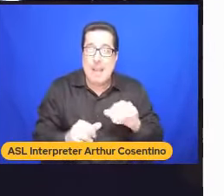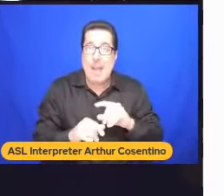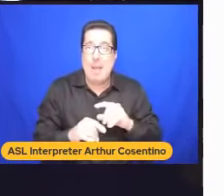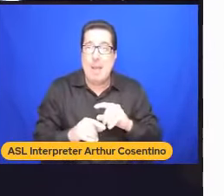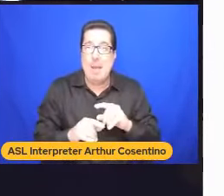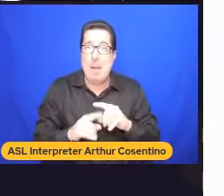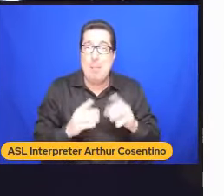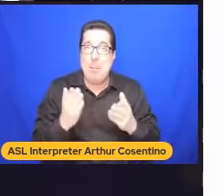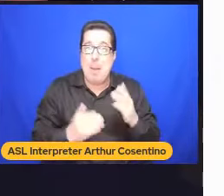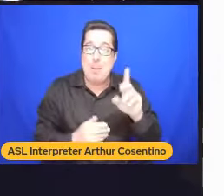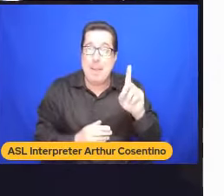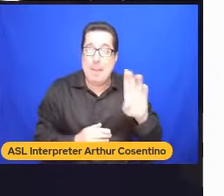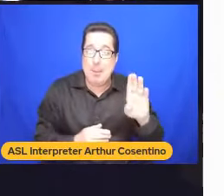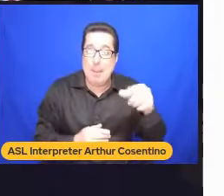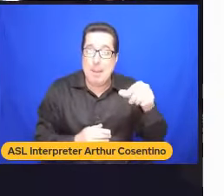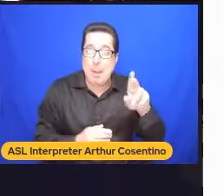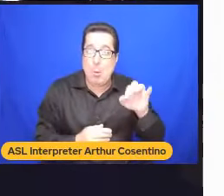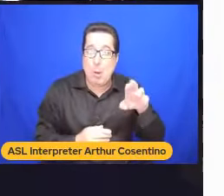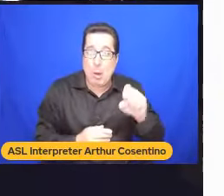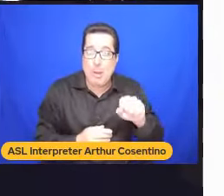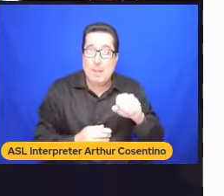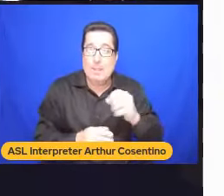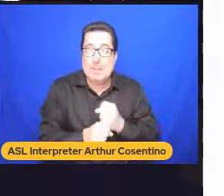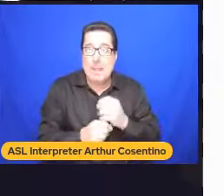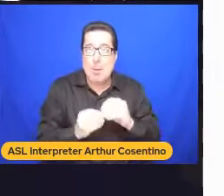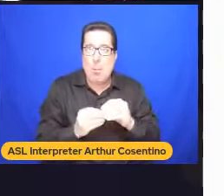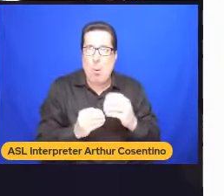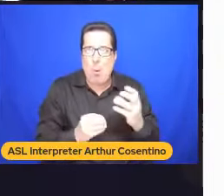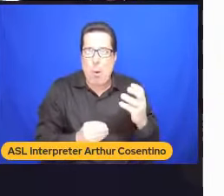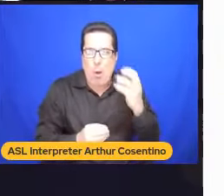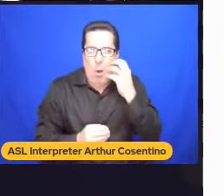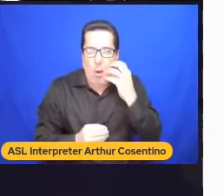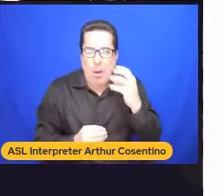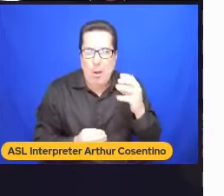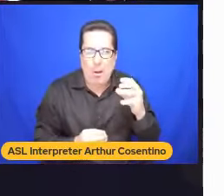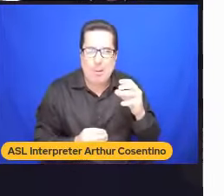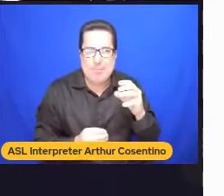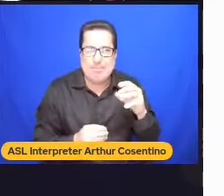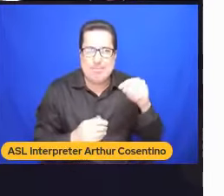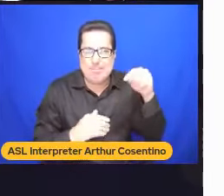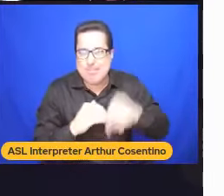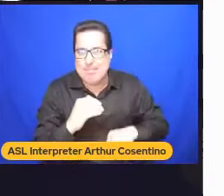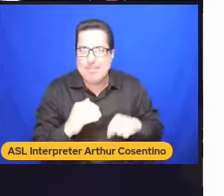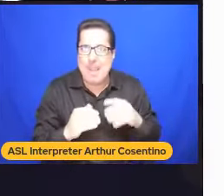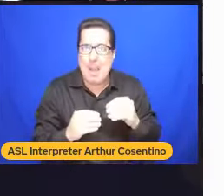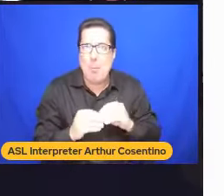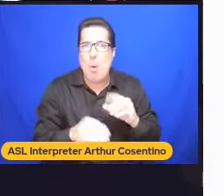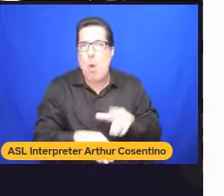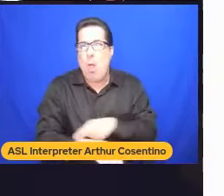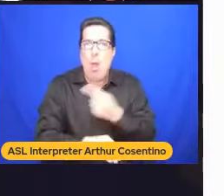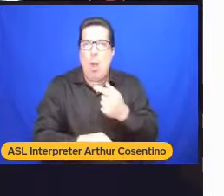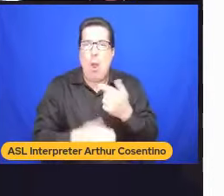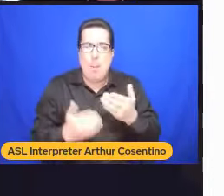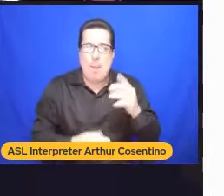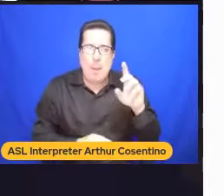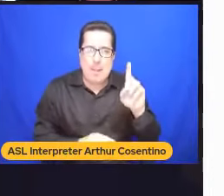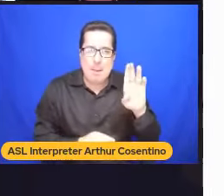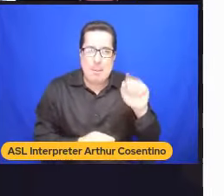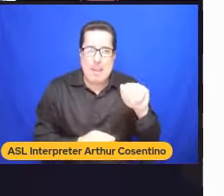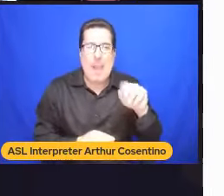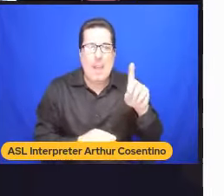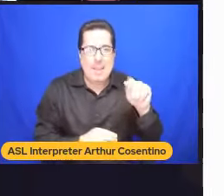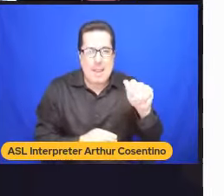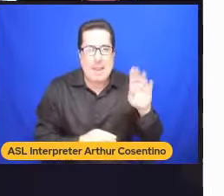maybe our DB queries are getting beefier. They're taking longer. Let's ask a DBA or database administrator to take a